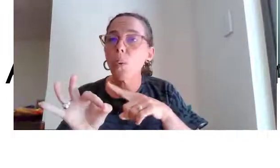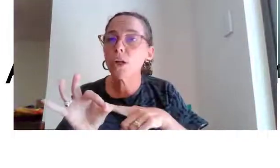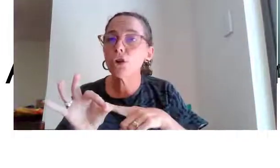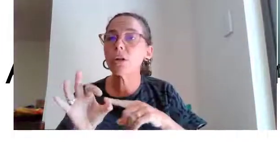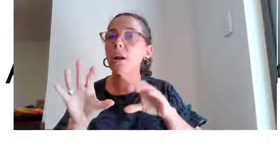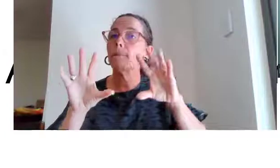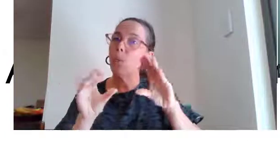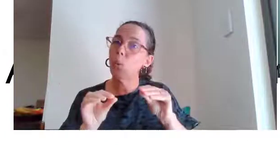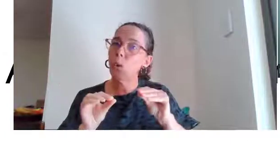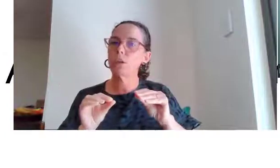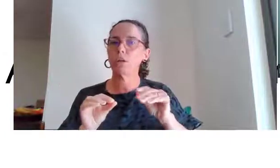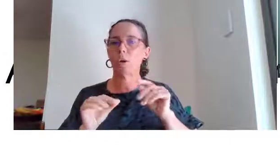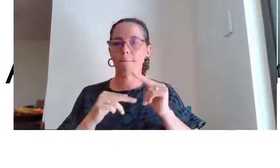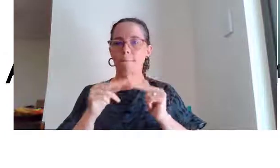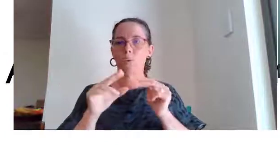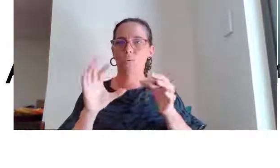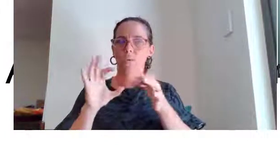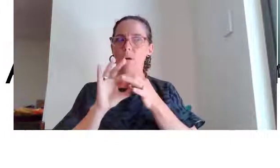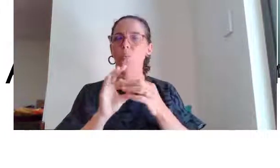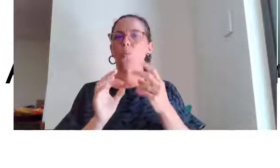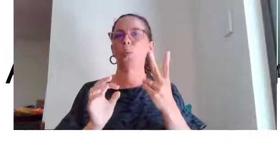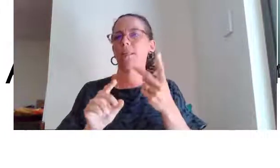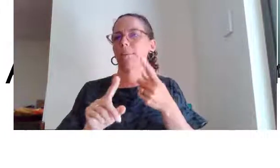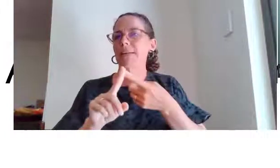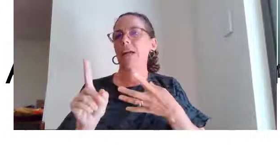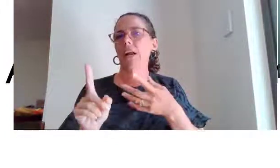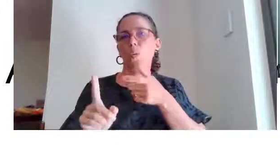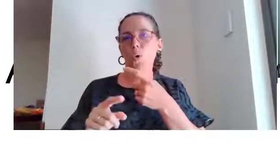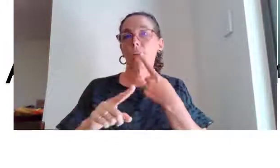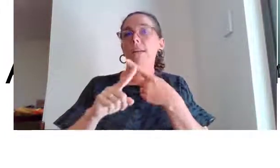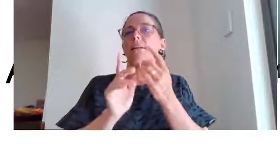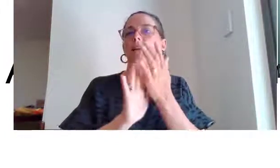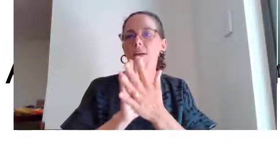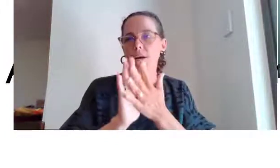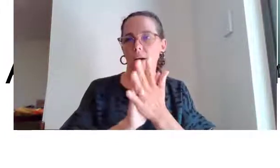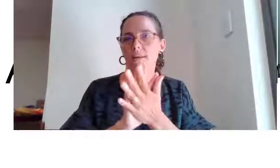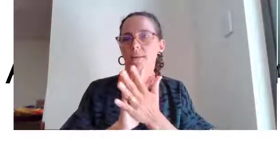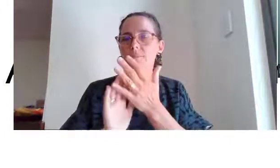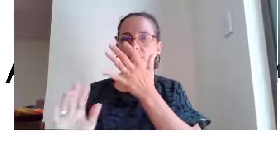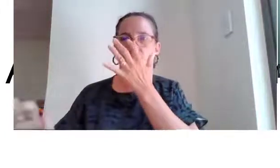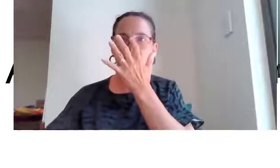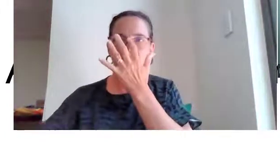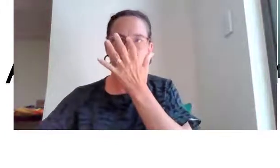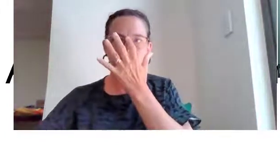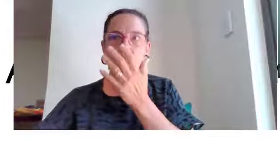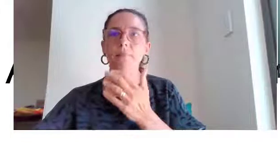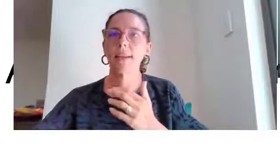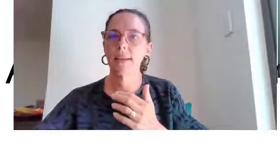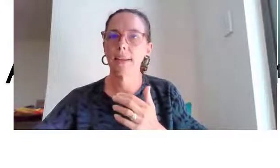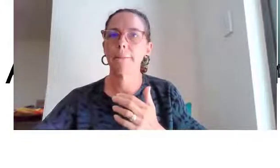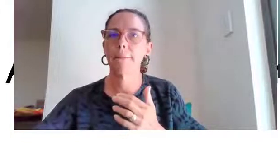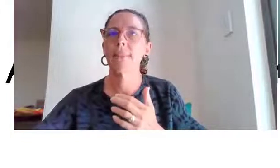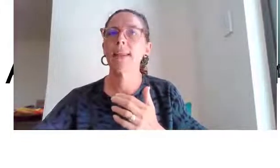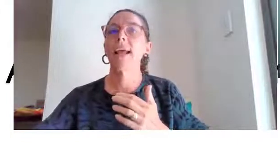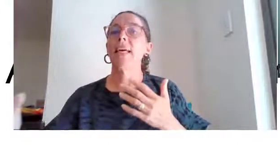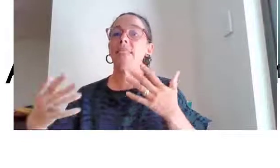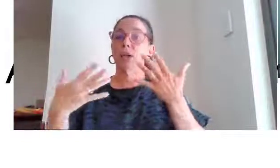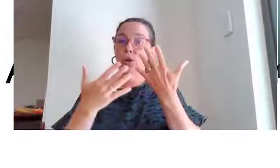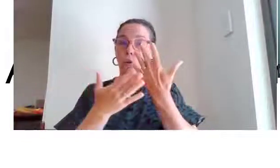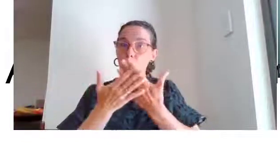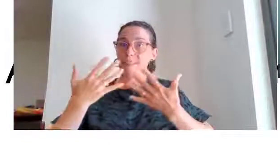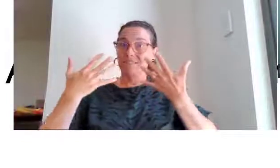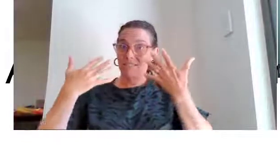encourage the audience to also sign along with us, or maybe we would question the audience about a specific word and sign.